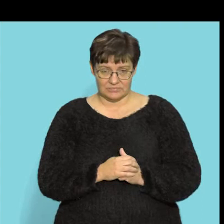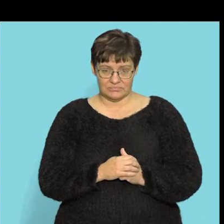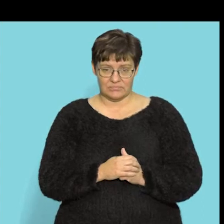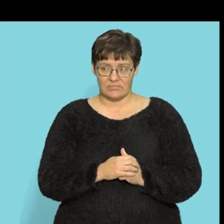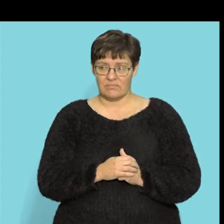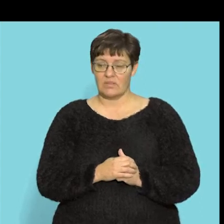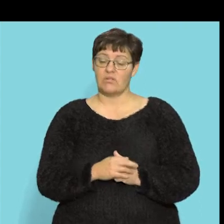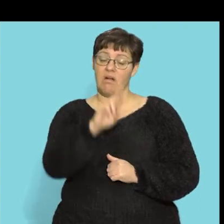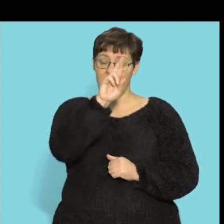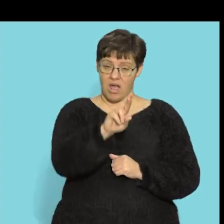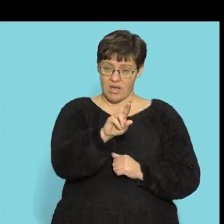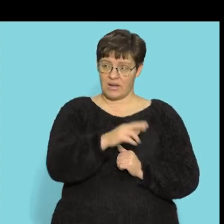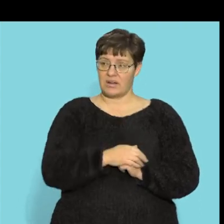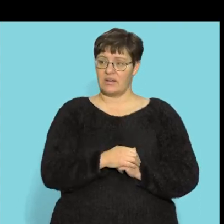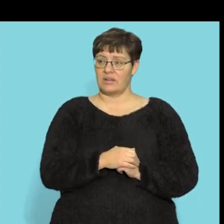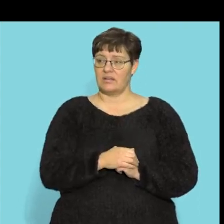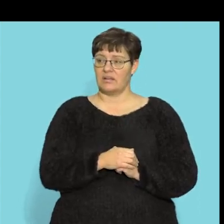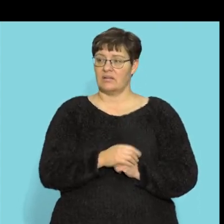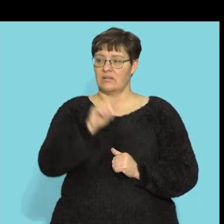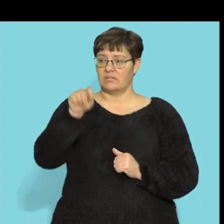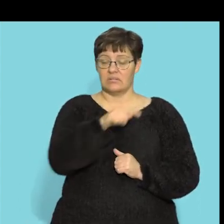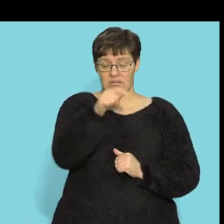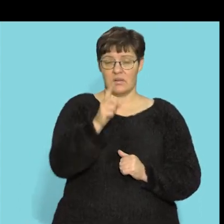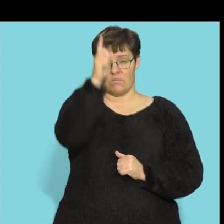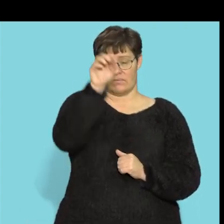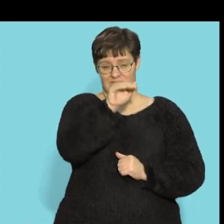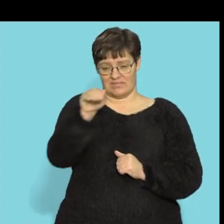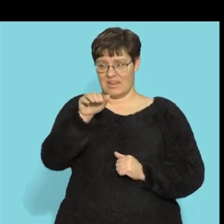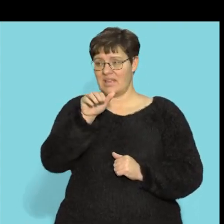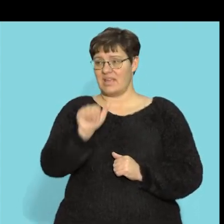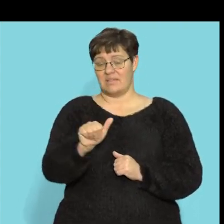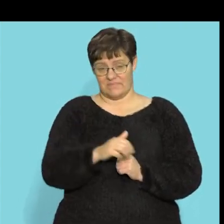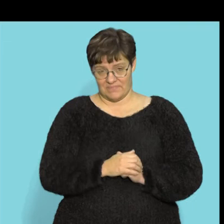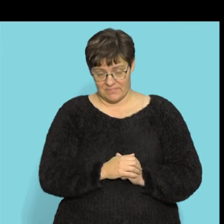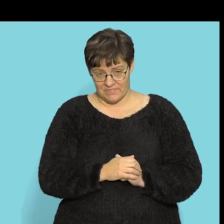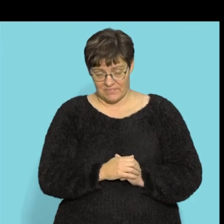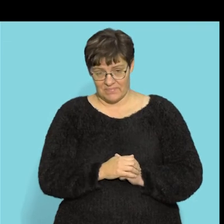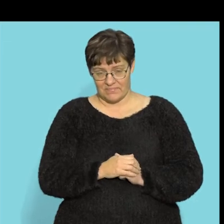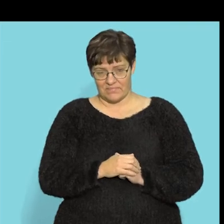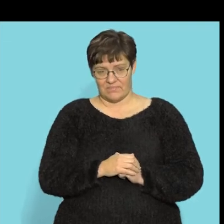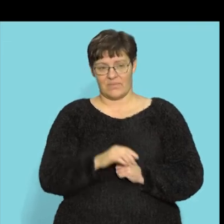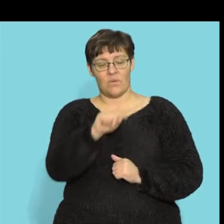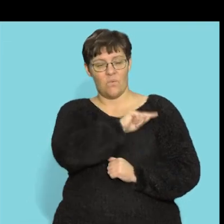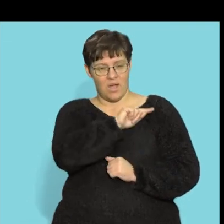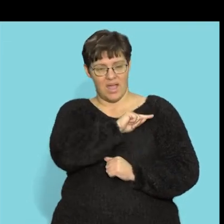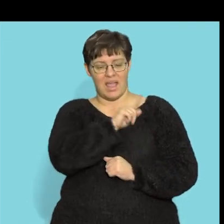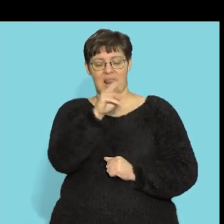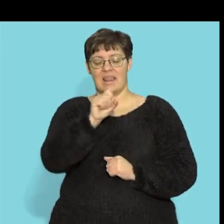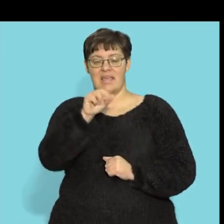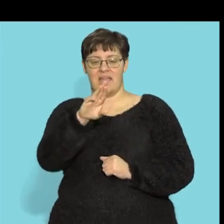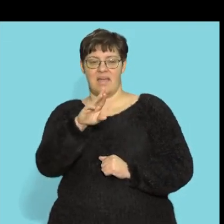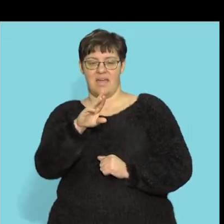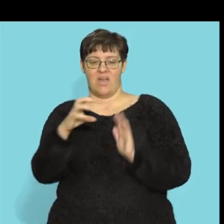we represent that? We're saying R is inversely proportional to cross-sectional area, because this is a